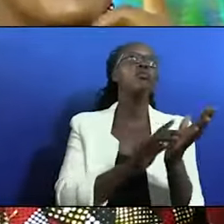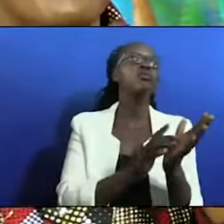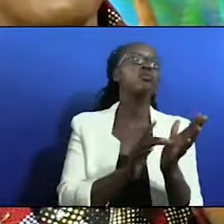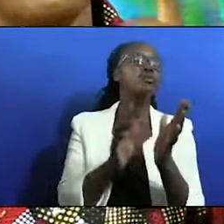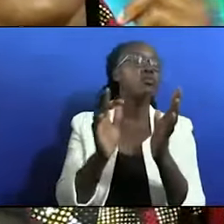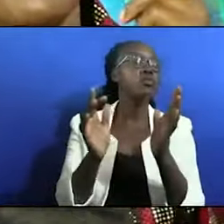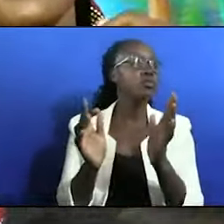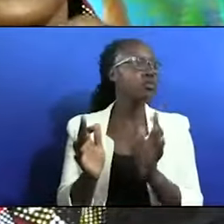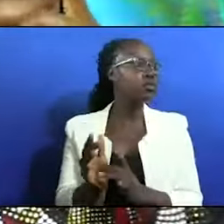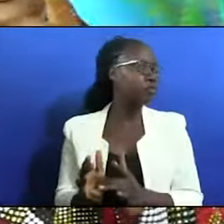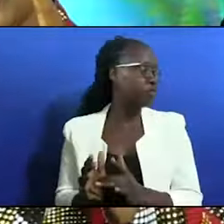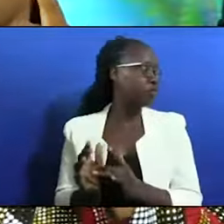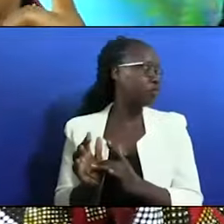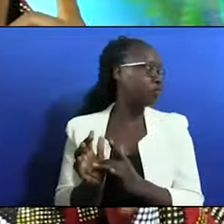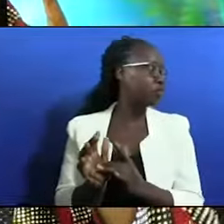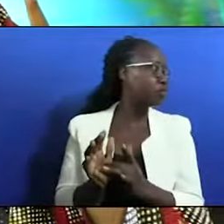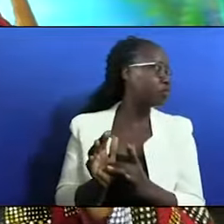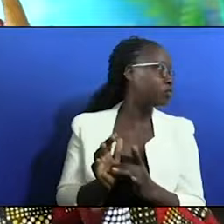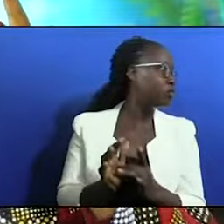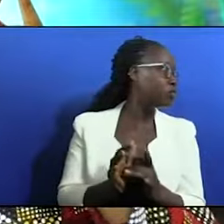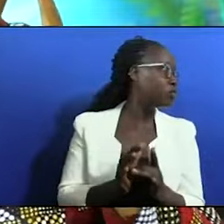bless